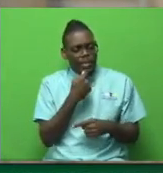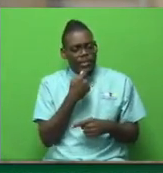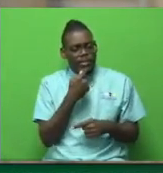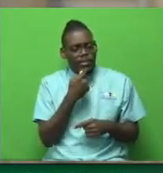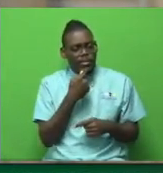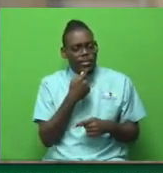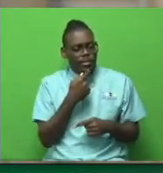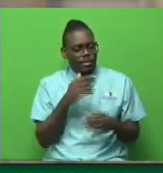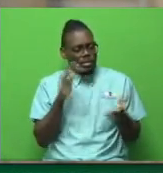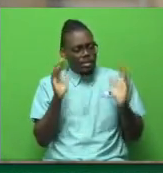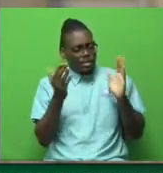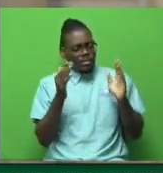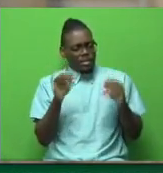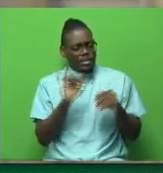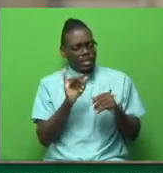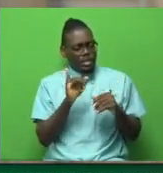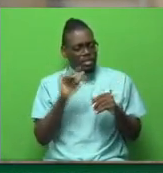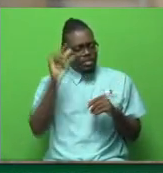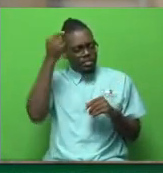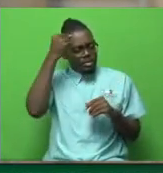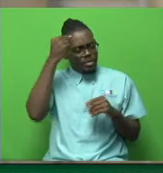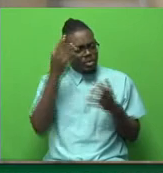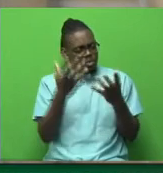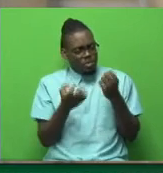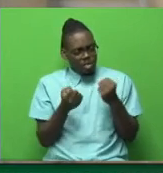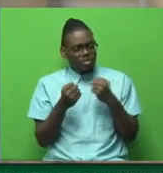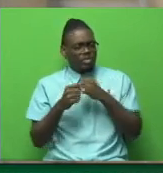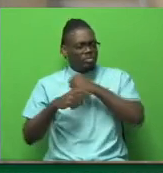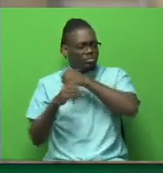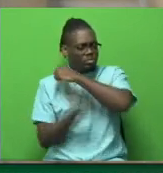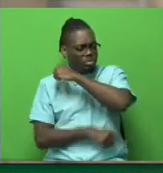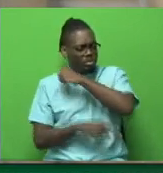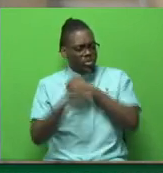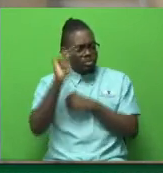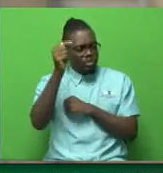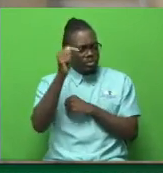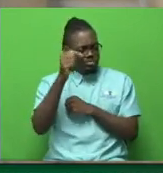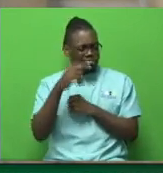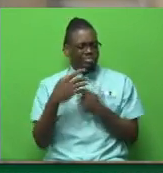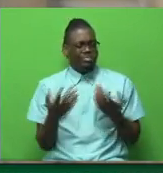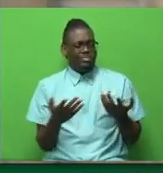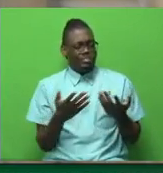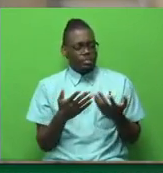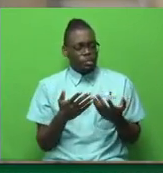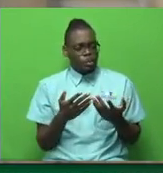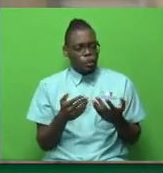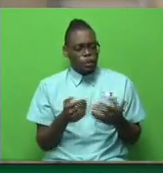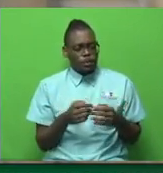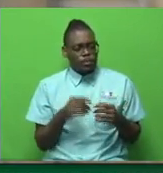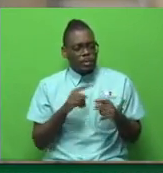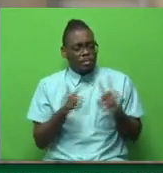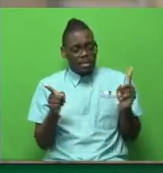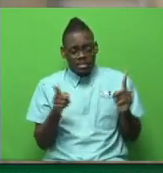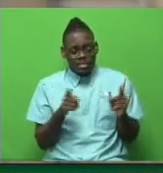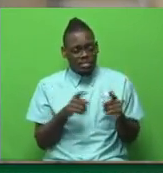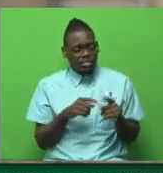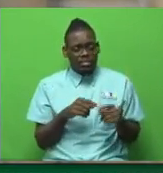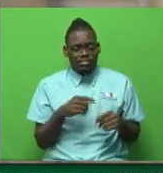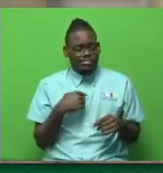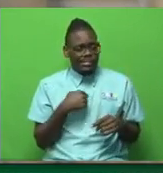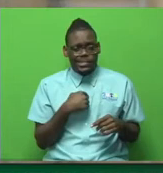Tobago but Madam speaker of course once again the facts will reveal that that is completely untrue